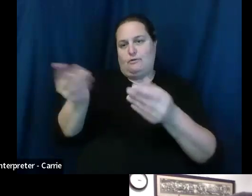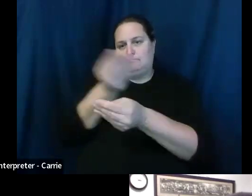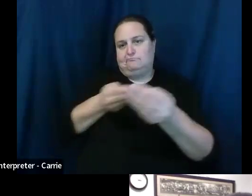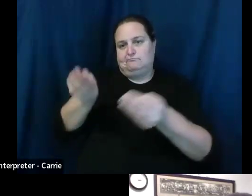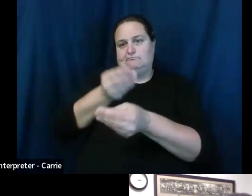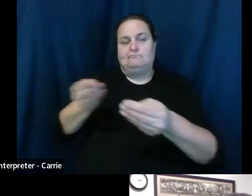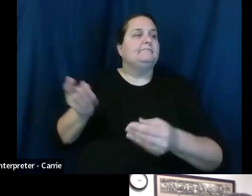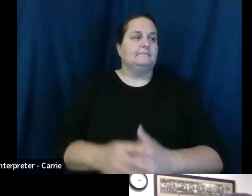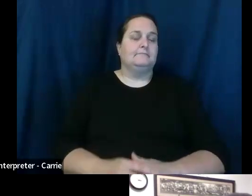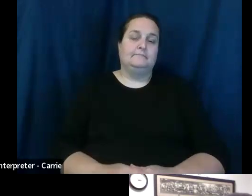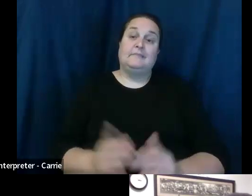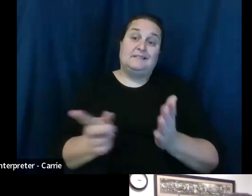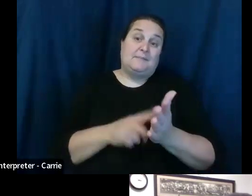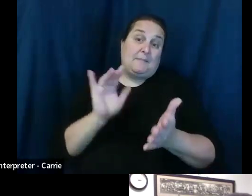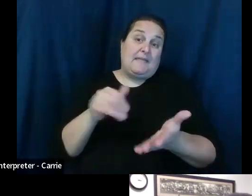those things can be very helpful.